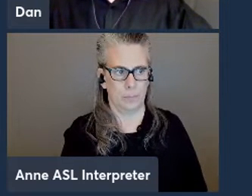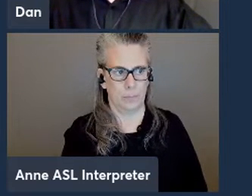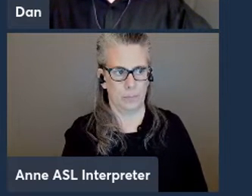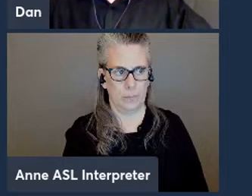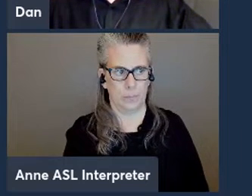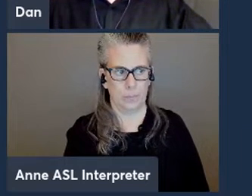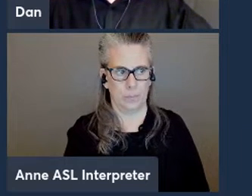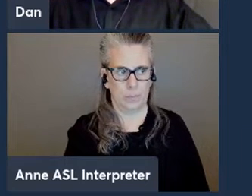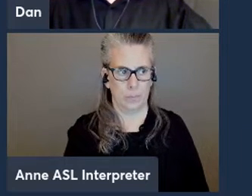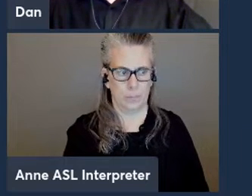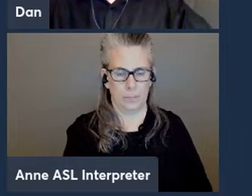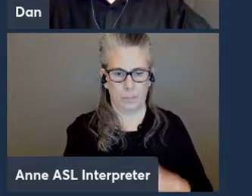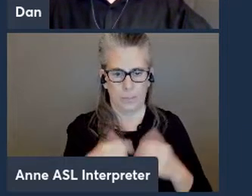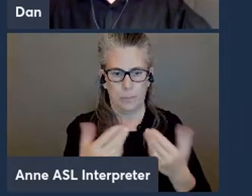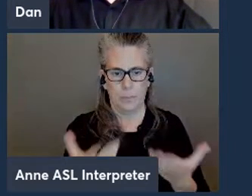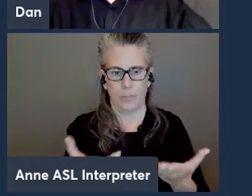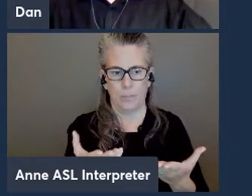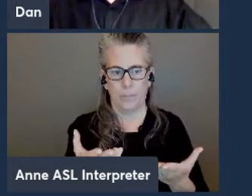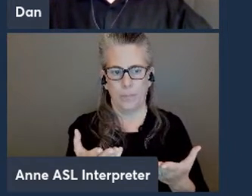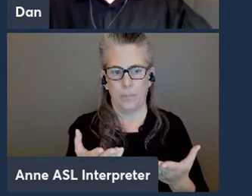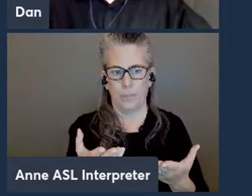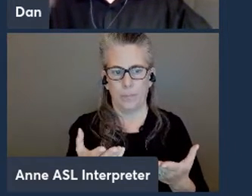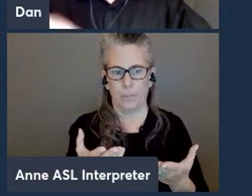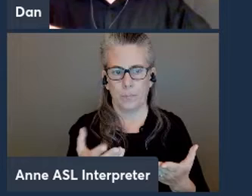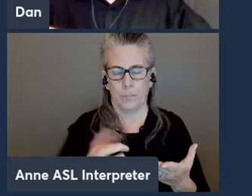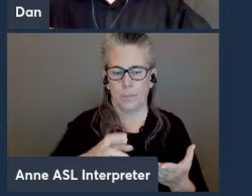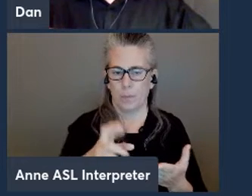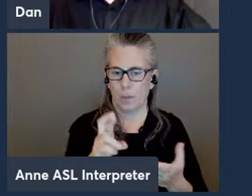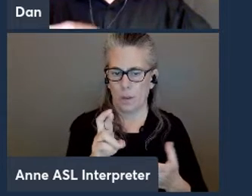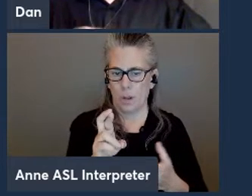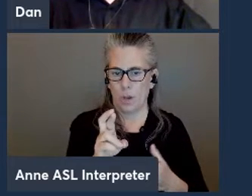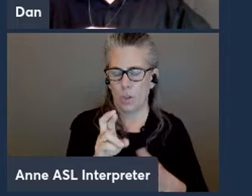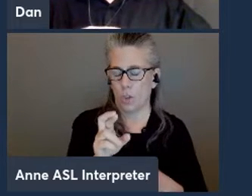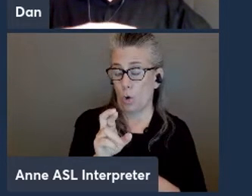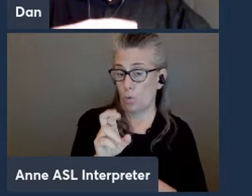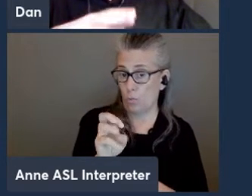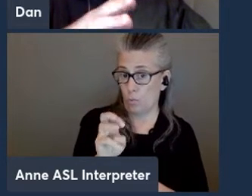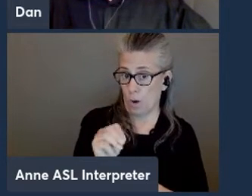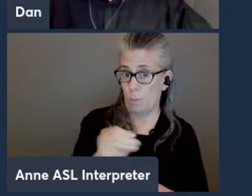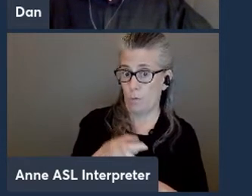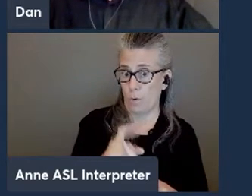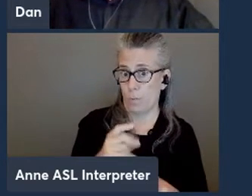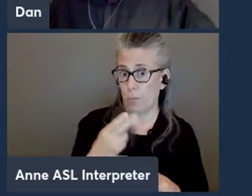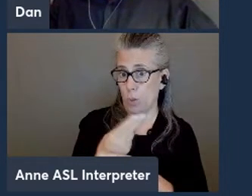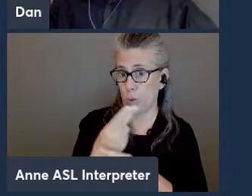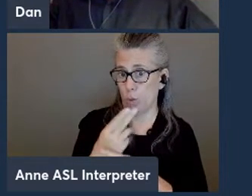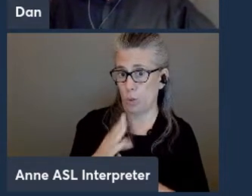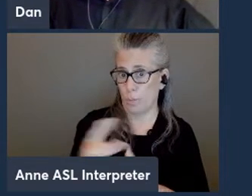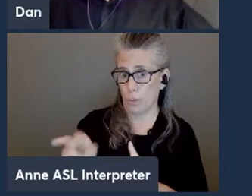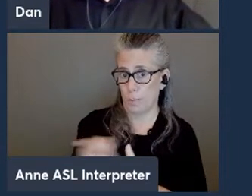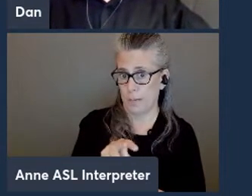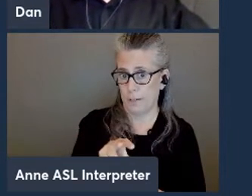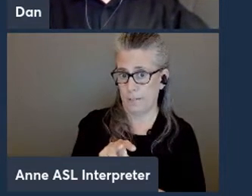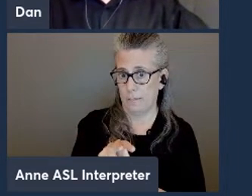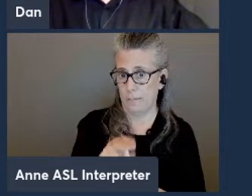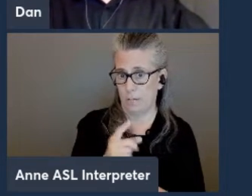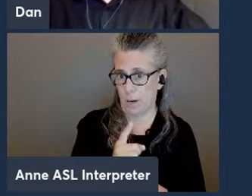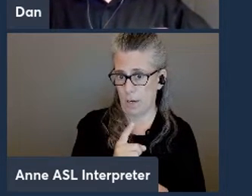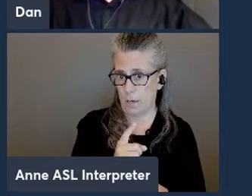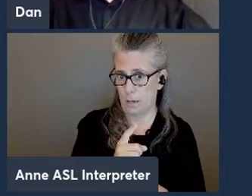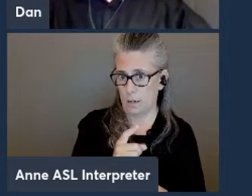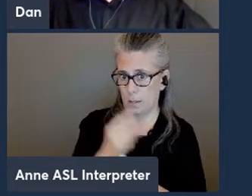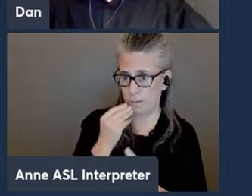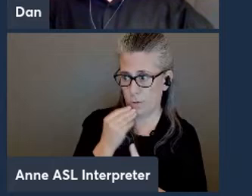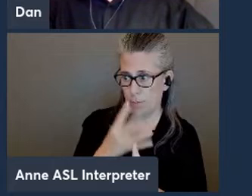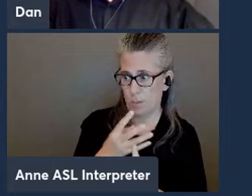RUM, right? From the user perspective. Okay. The they're coming from the